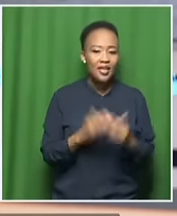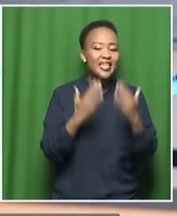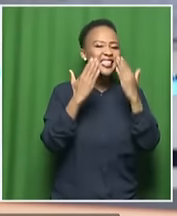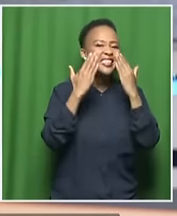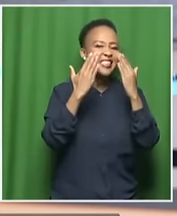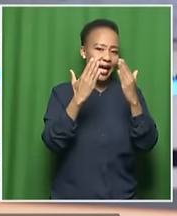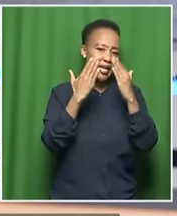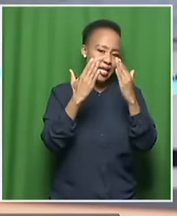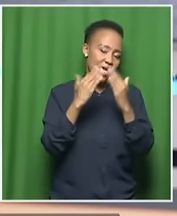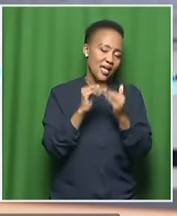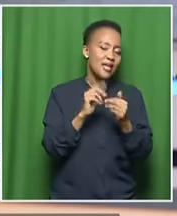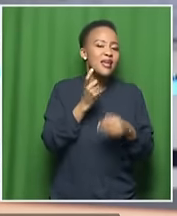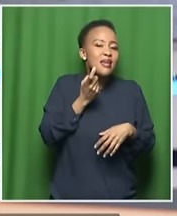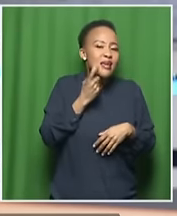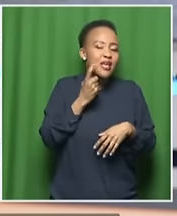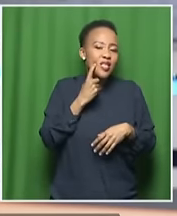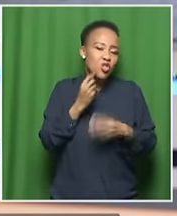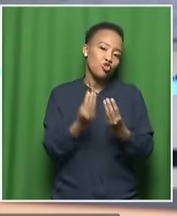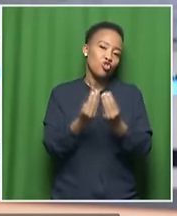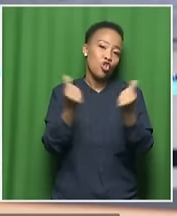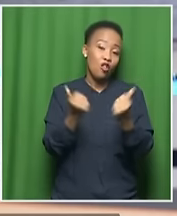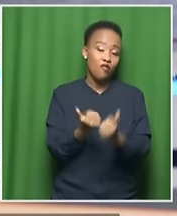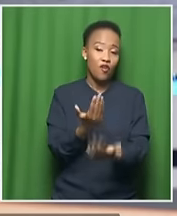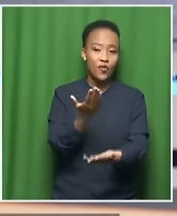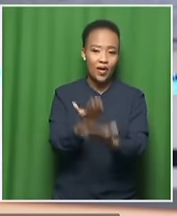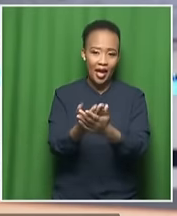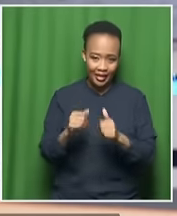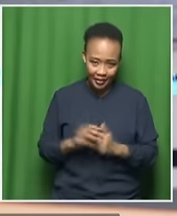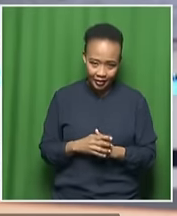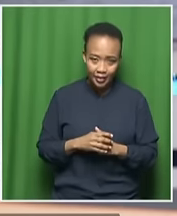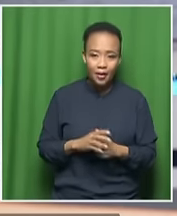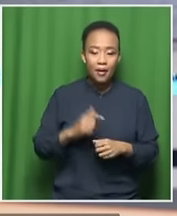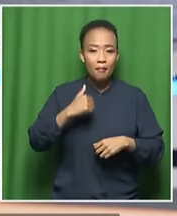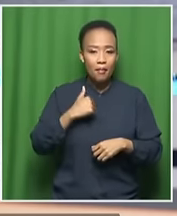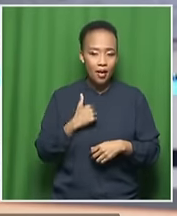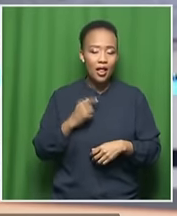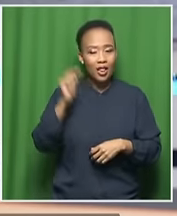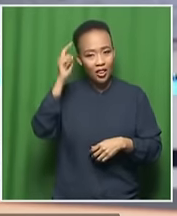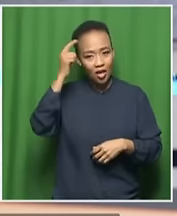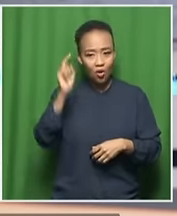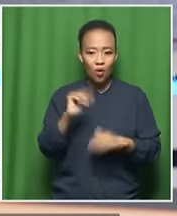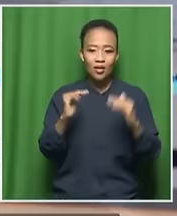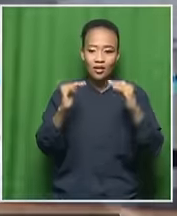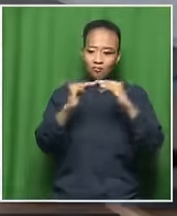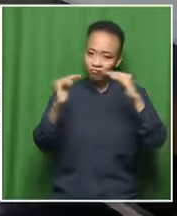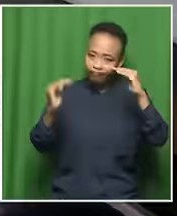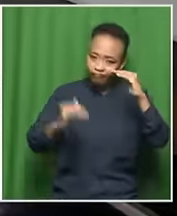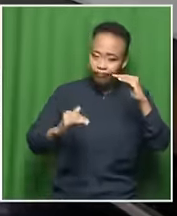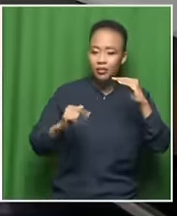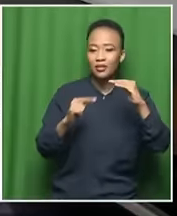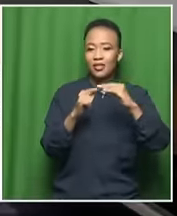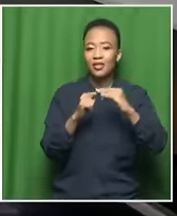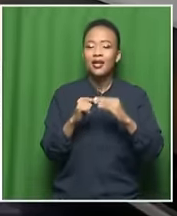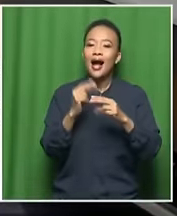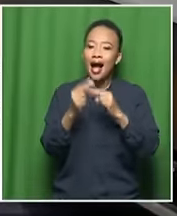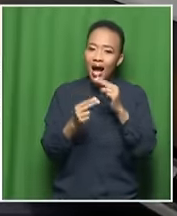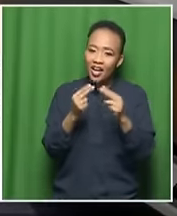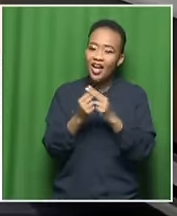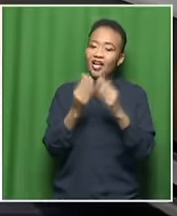the easier part to address. I think it's the inequality and the redress that needed to